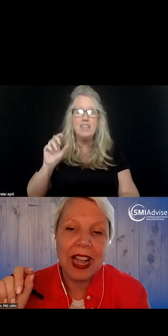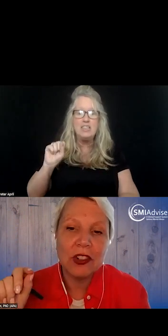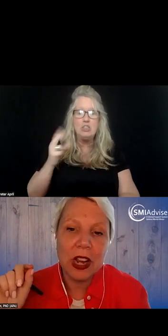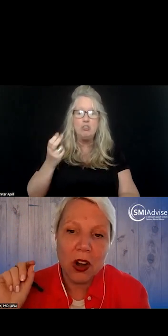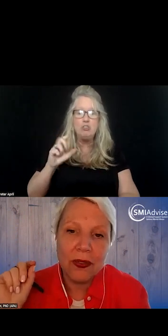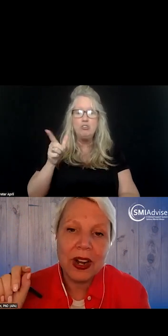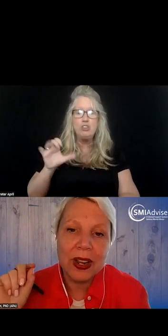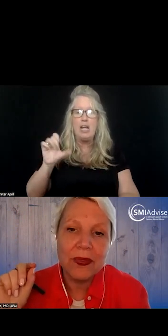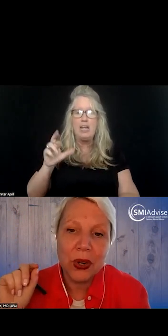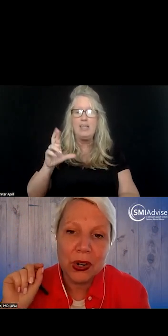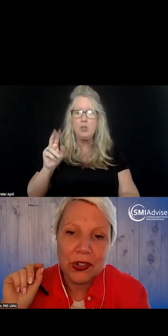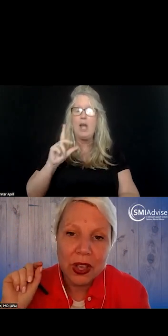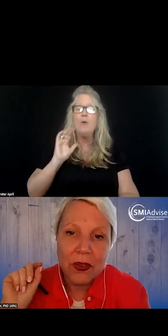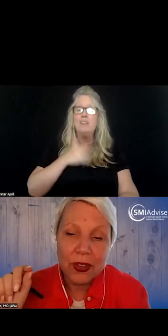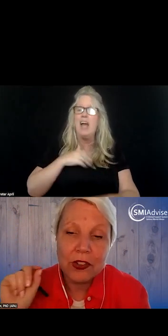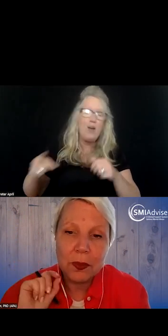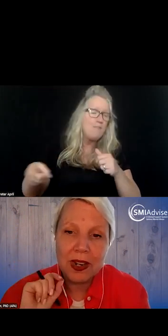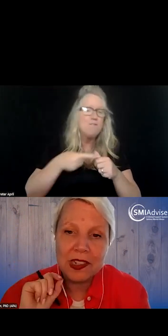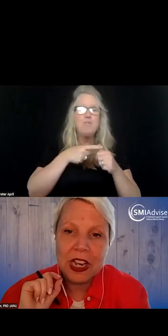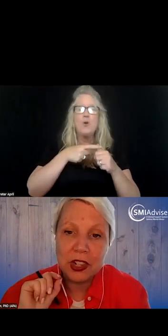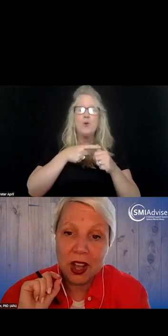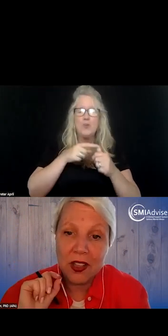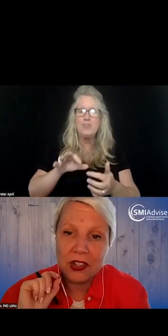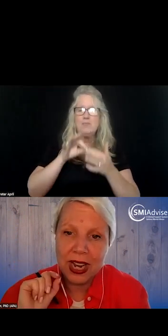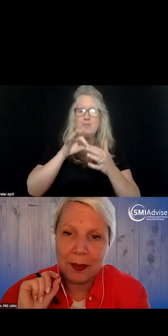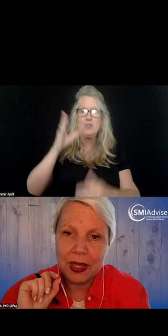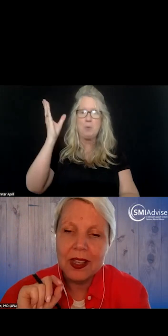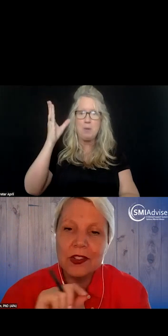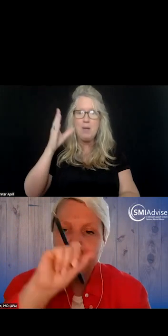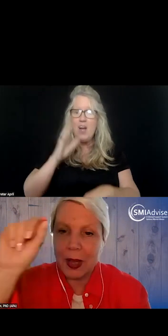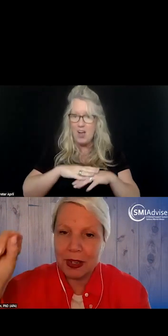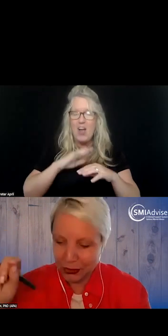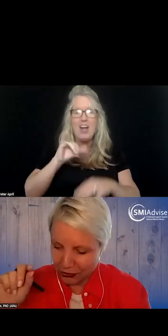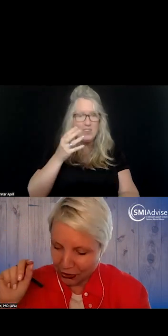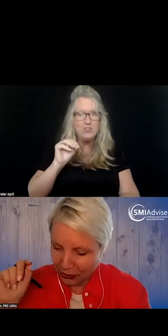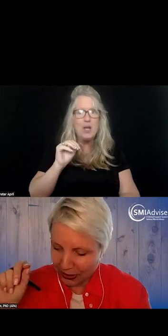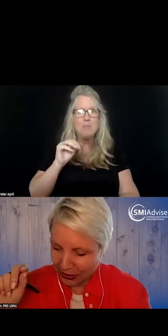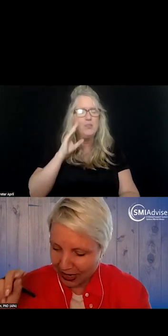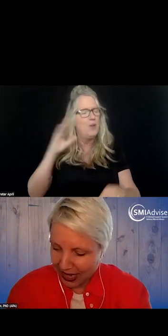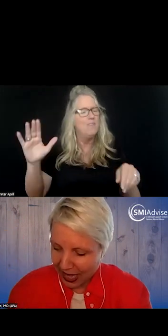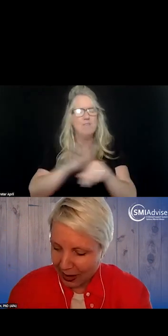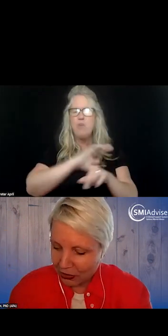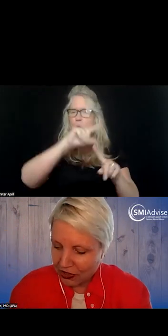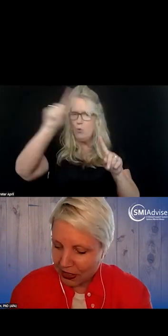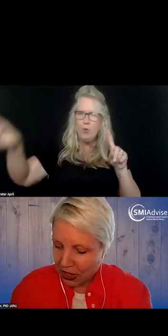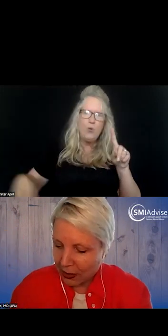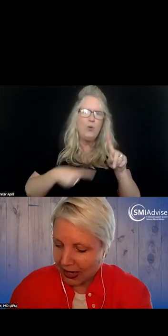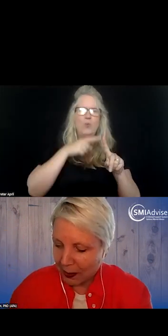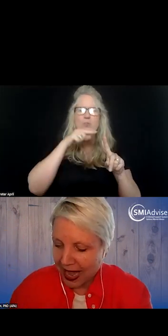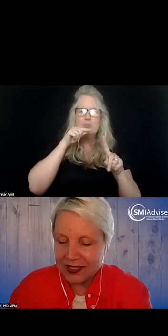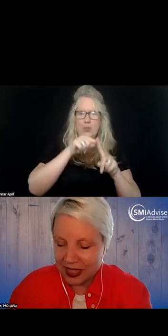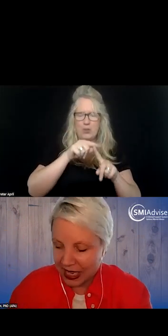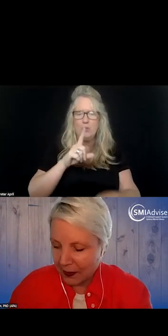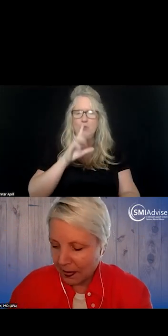was actually our very first featured presentation on the JAM. So coming full circle with her. And she's going to be talking